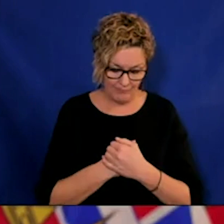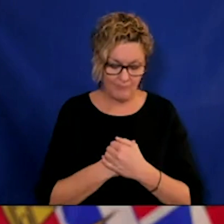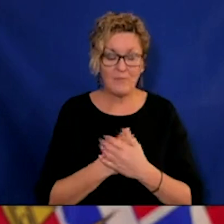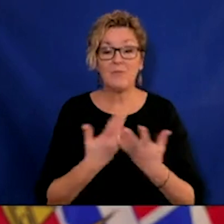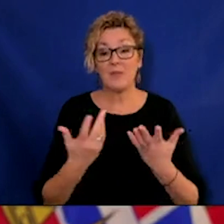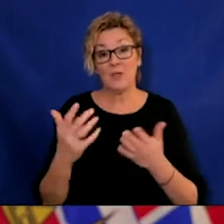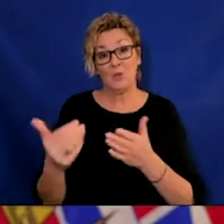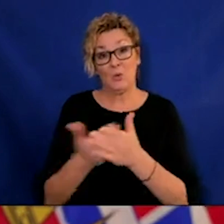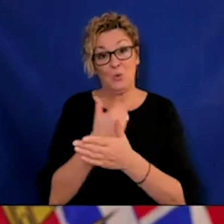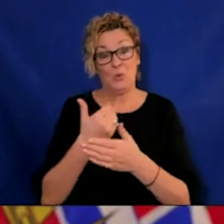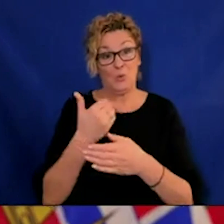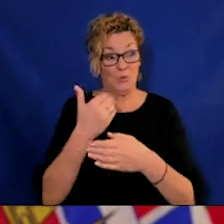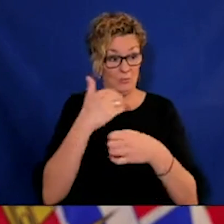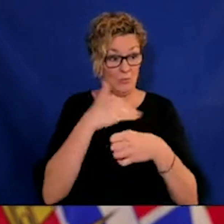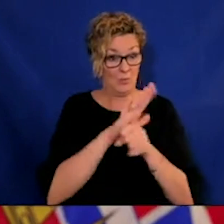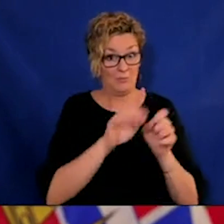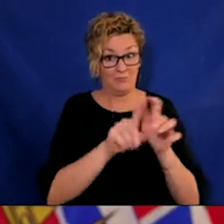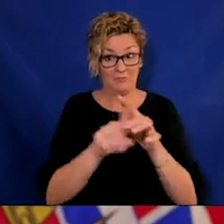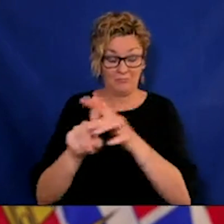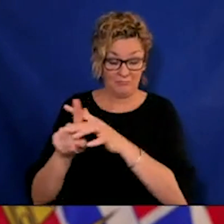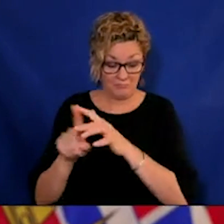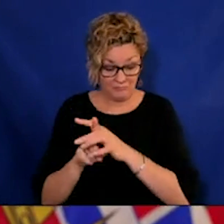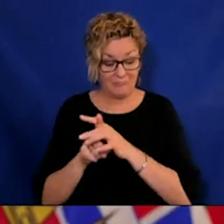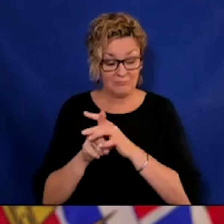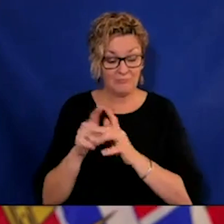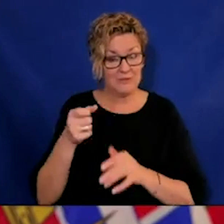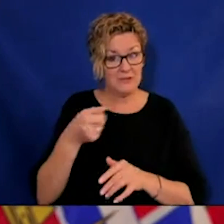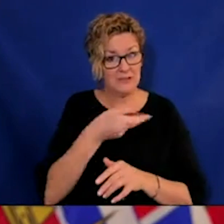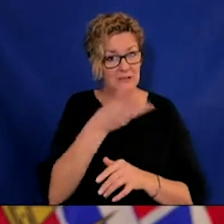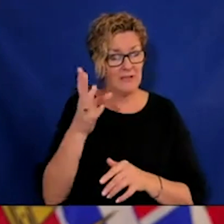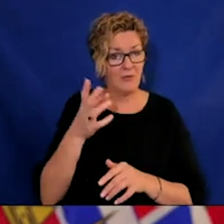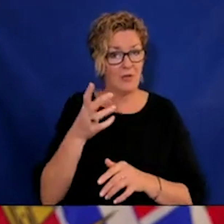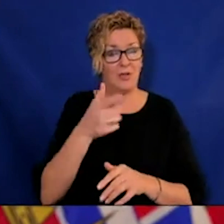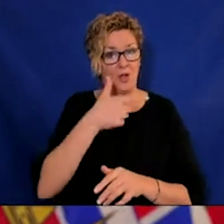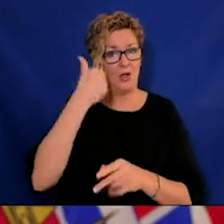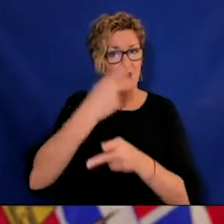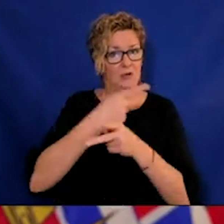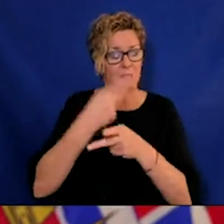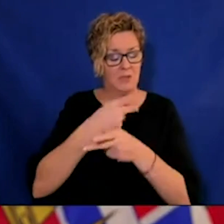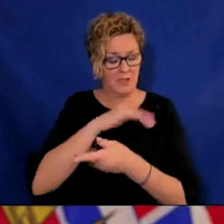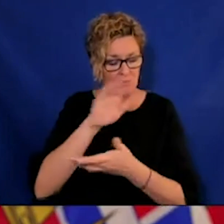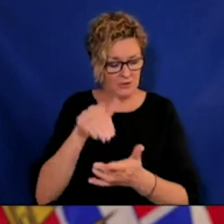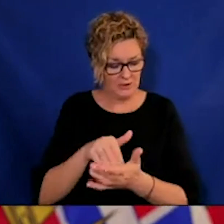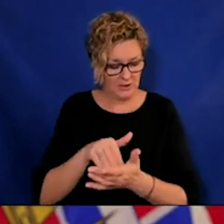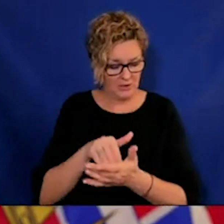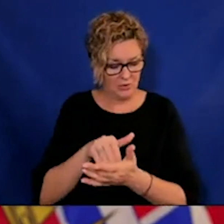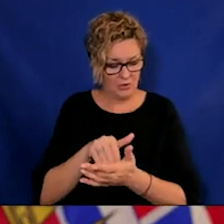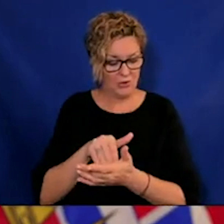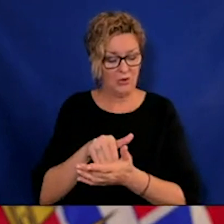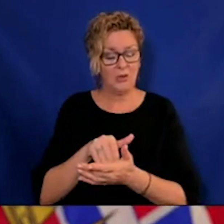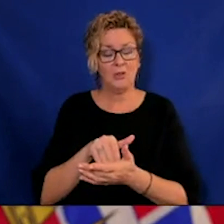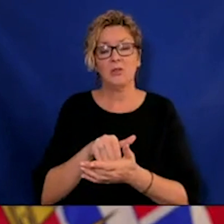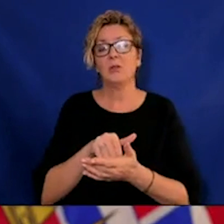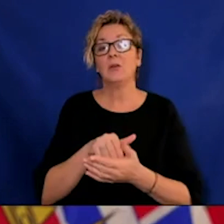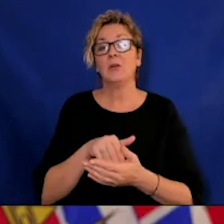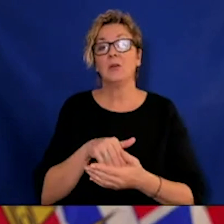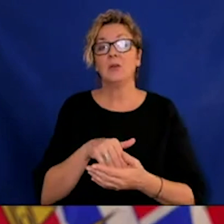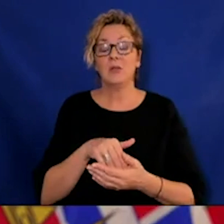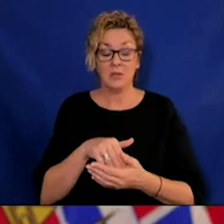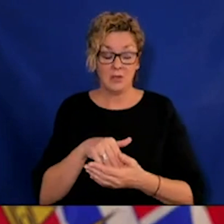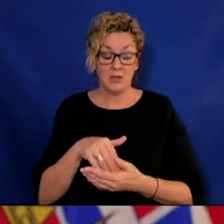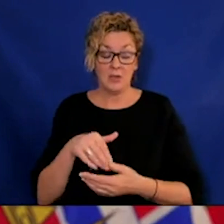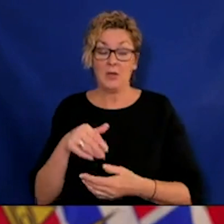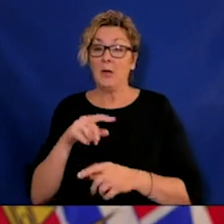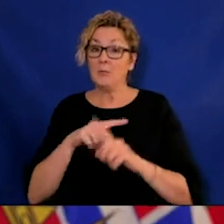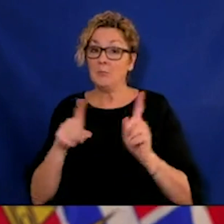Jude's Anglican Home, and Veterans Memorial Lodge at Broadmead here in Vancouver Island. 2 outbreaks were declared over at the